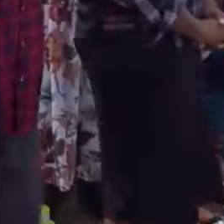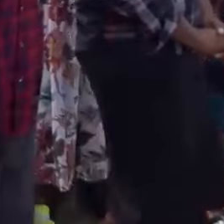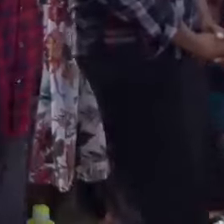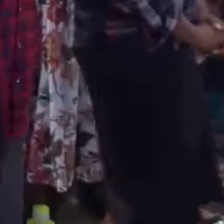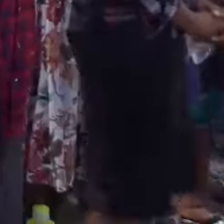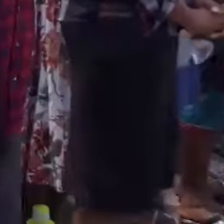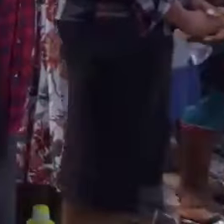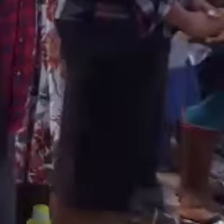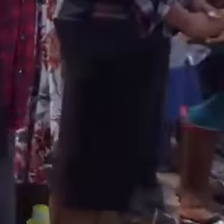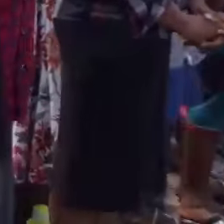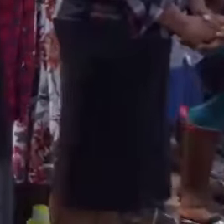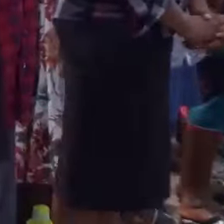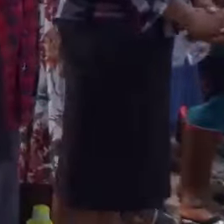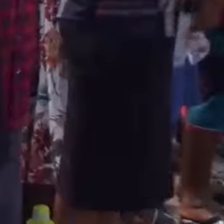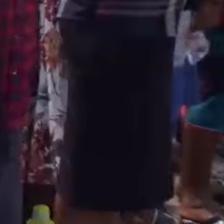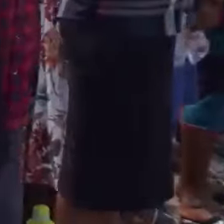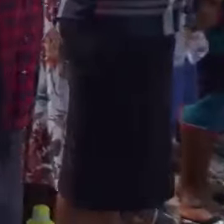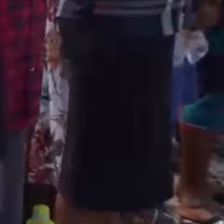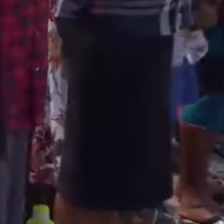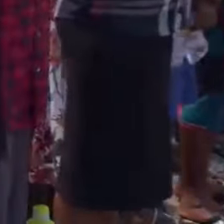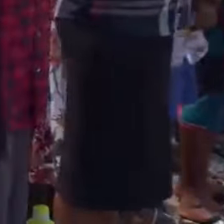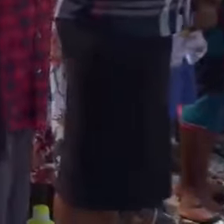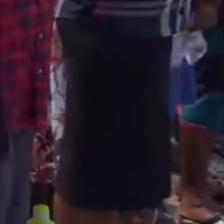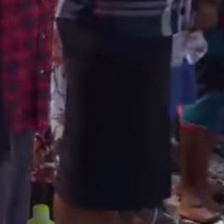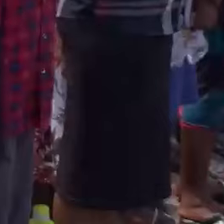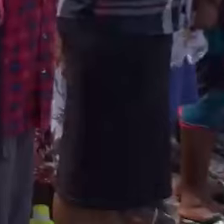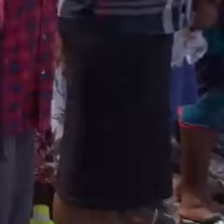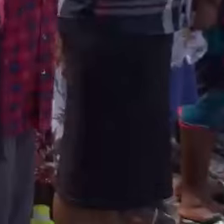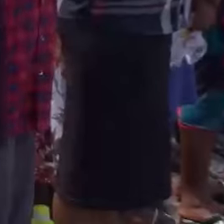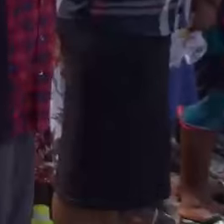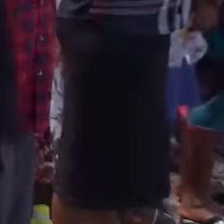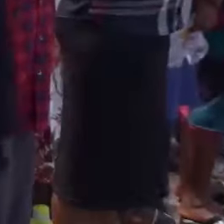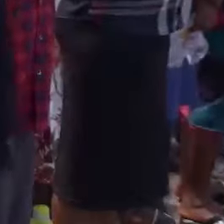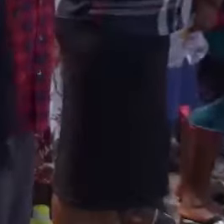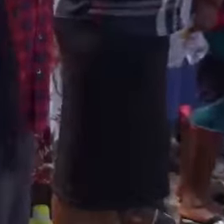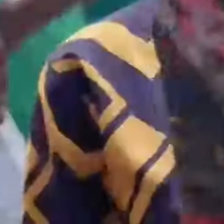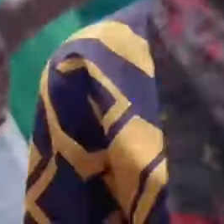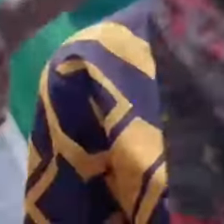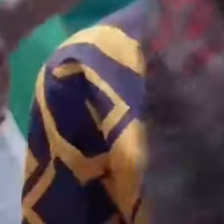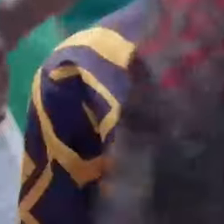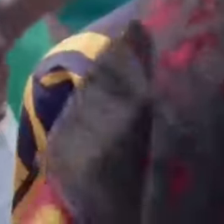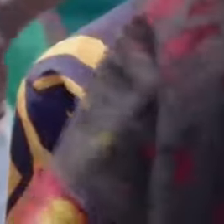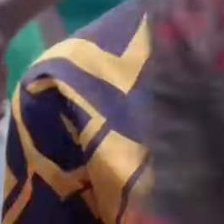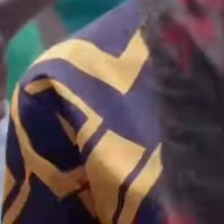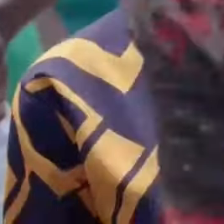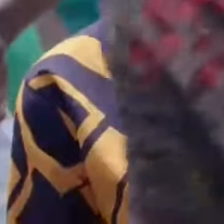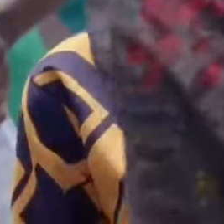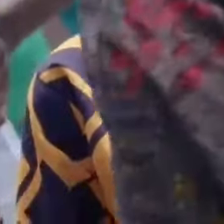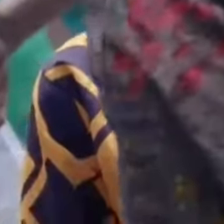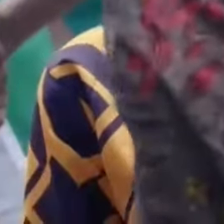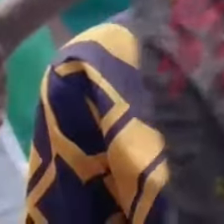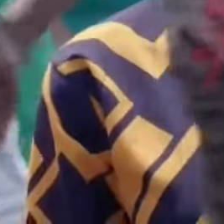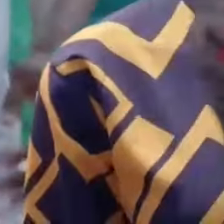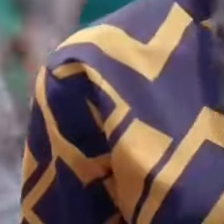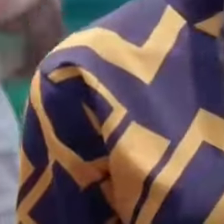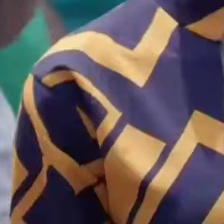not. I don't know whether I can move forward or not. You have the mind, and you say, with God on my side and myself on